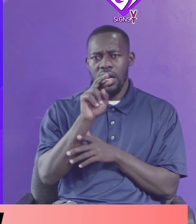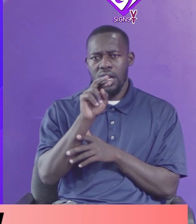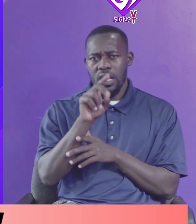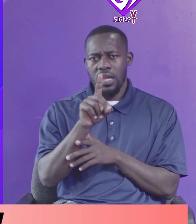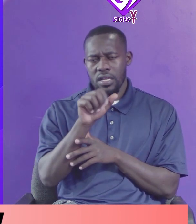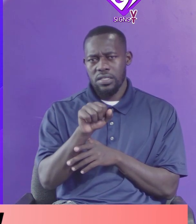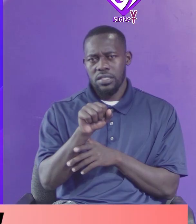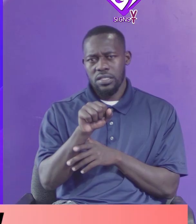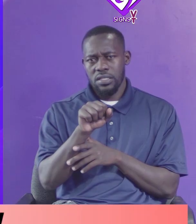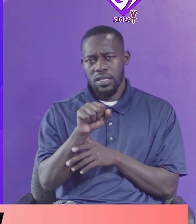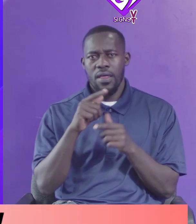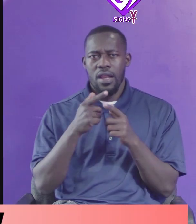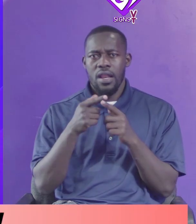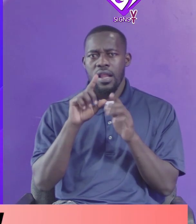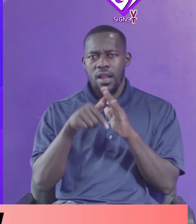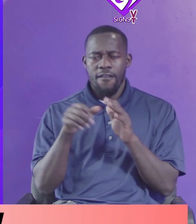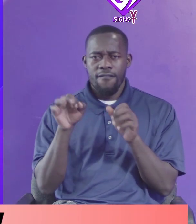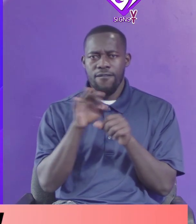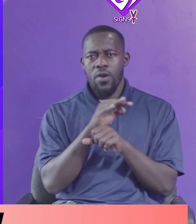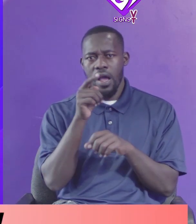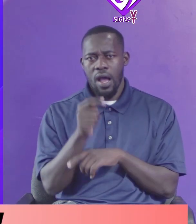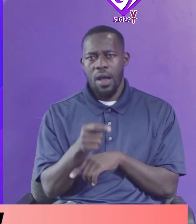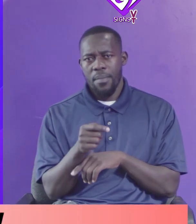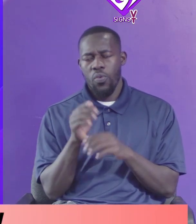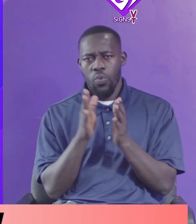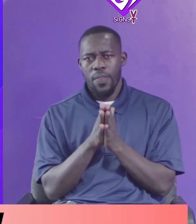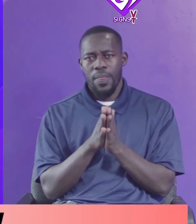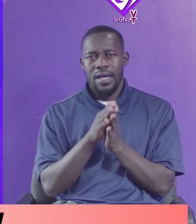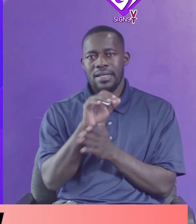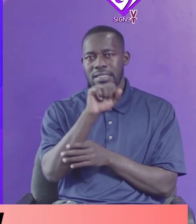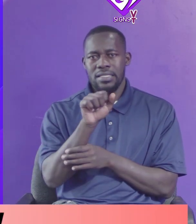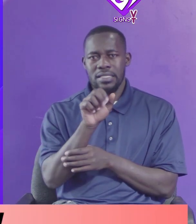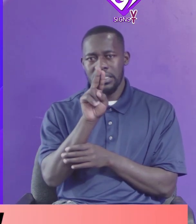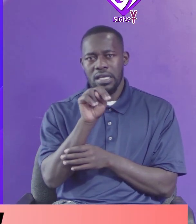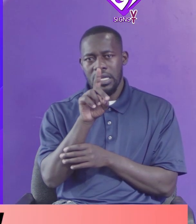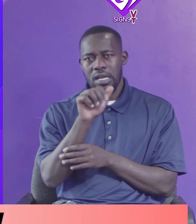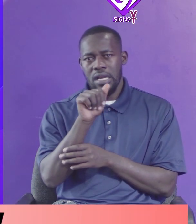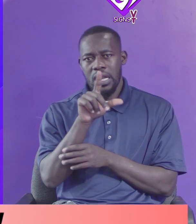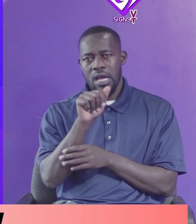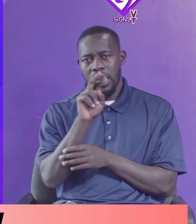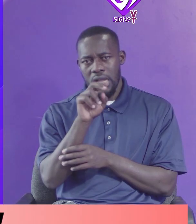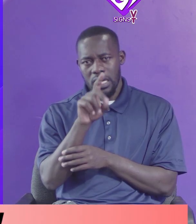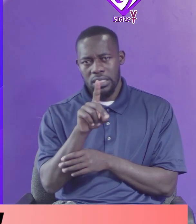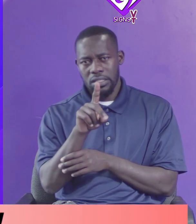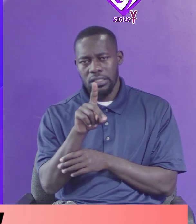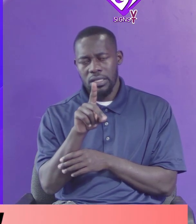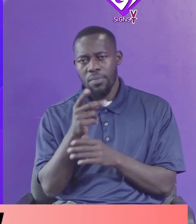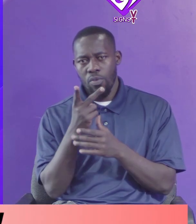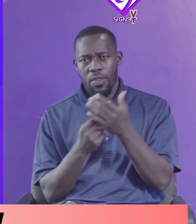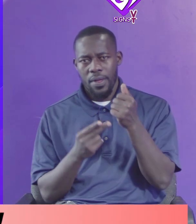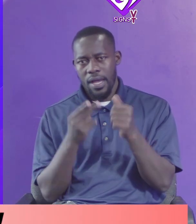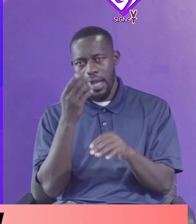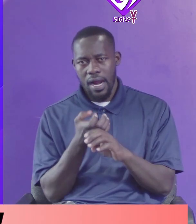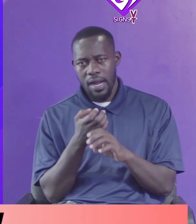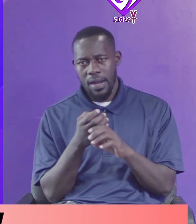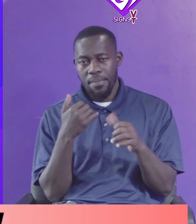that is Fulham and Sunderland, right? Yeah. These are equally two tough teams in Sunderland in particular,